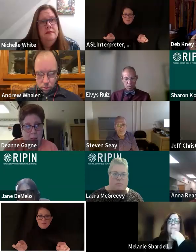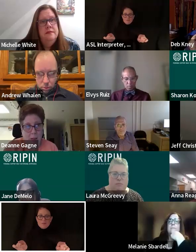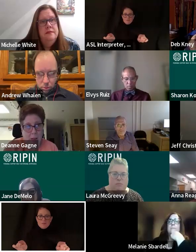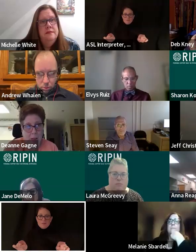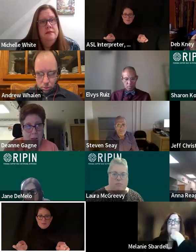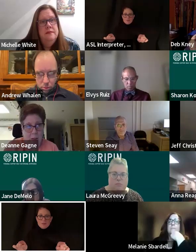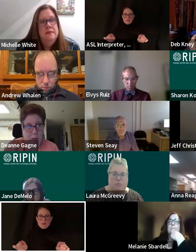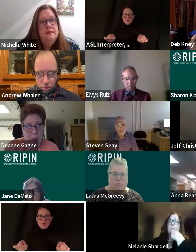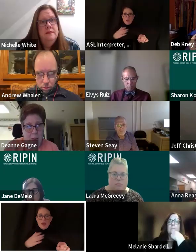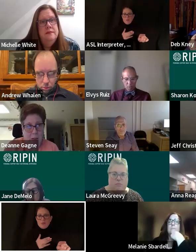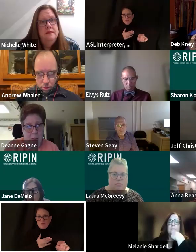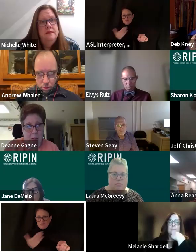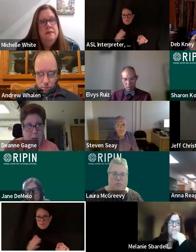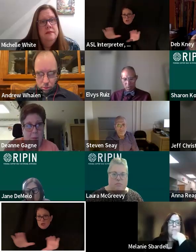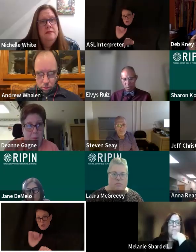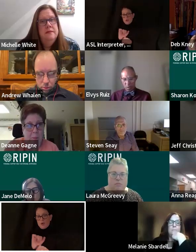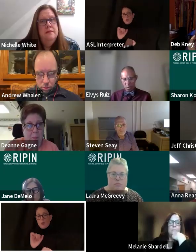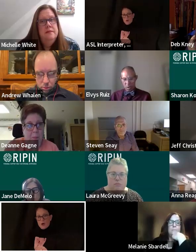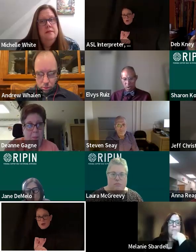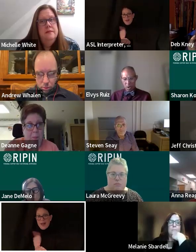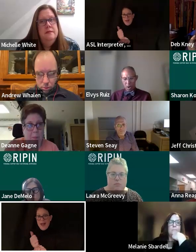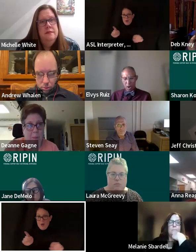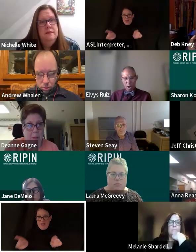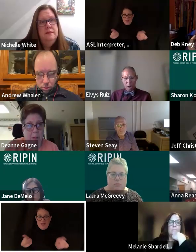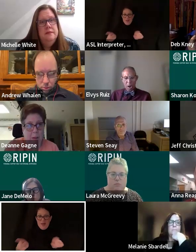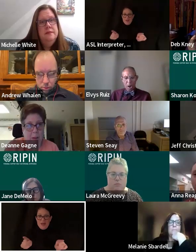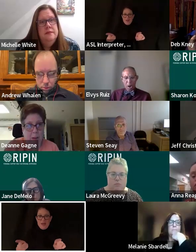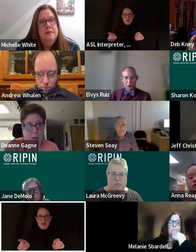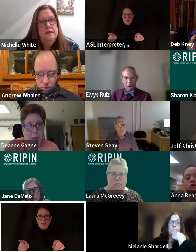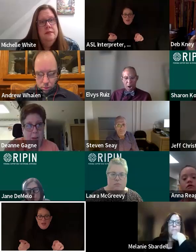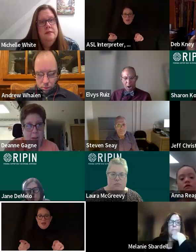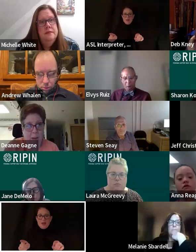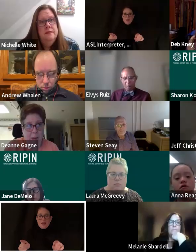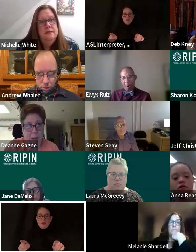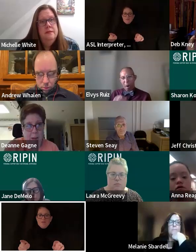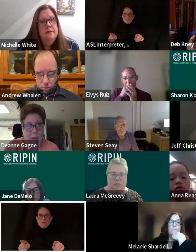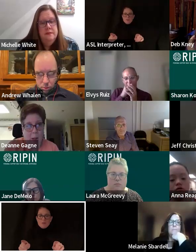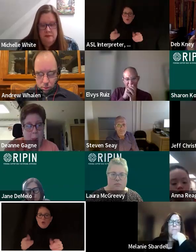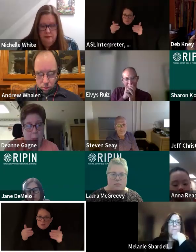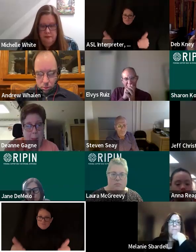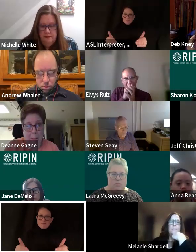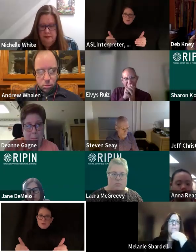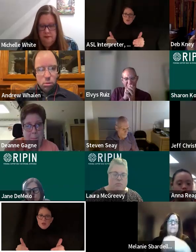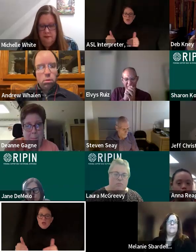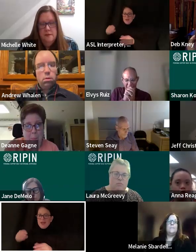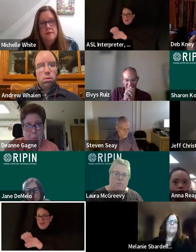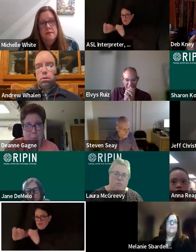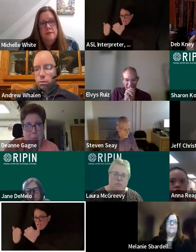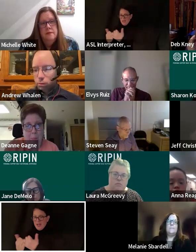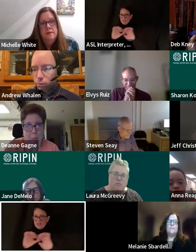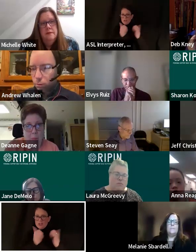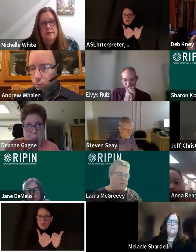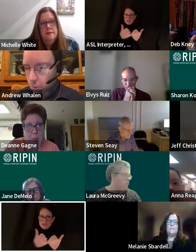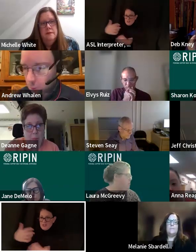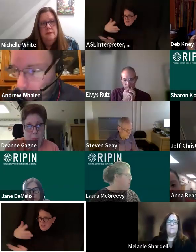stepped forward to do this, they are just working with people within their agencies right